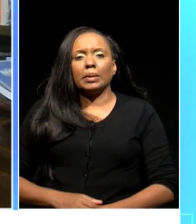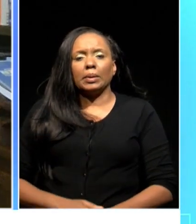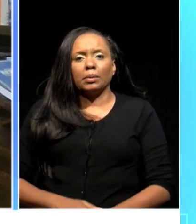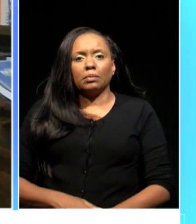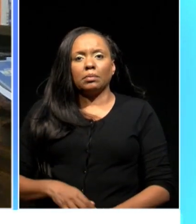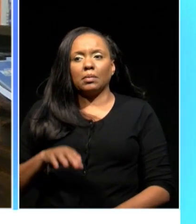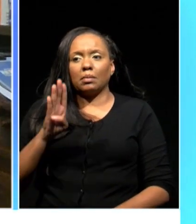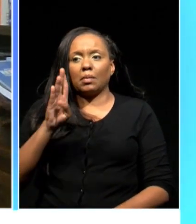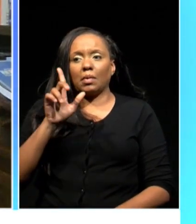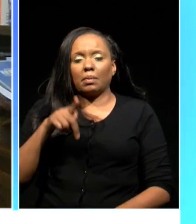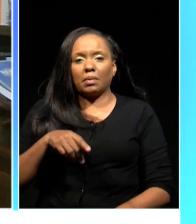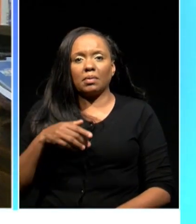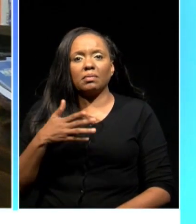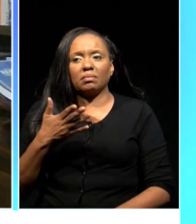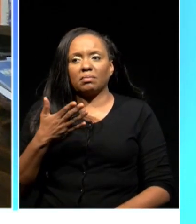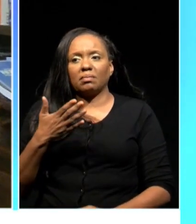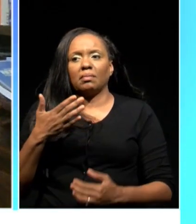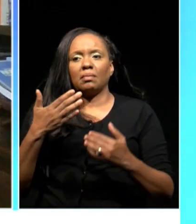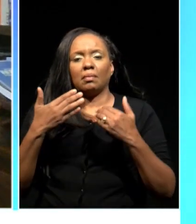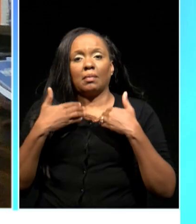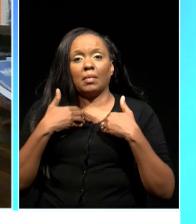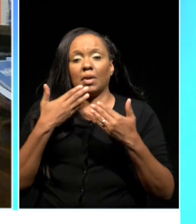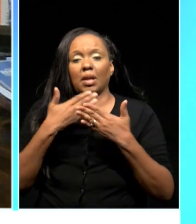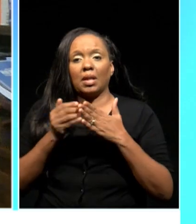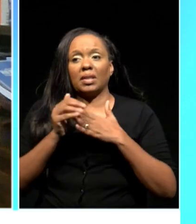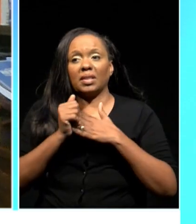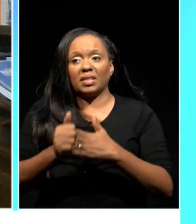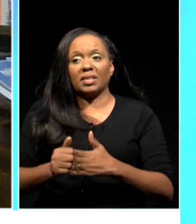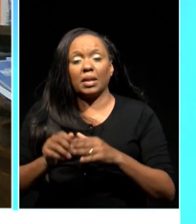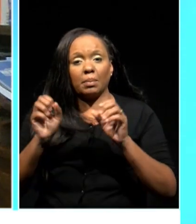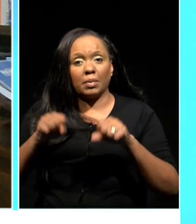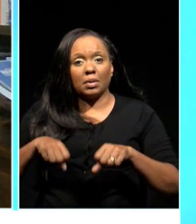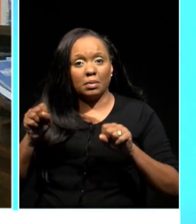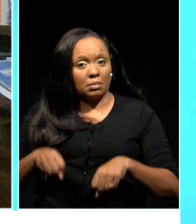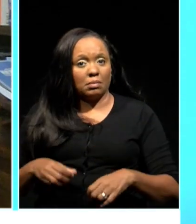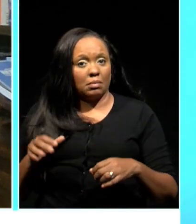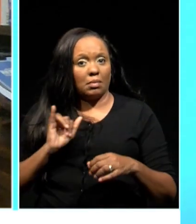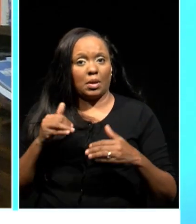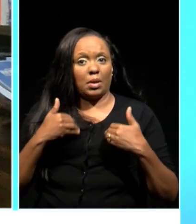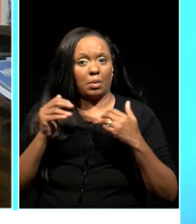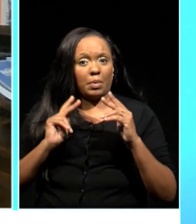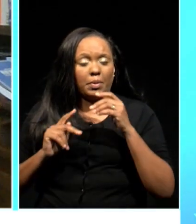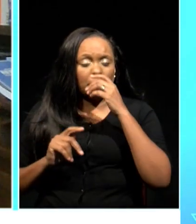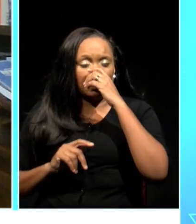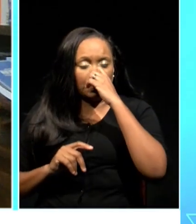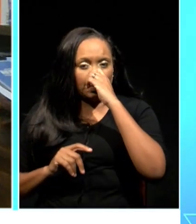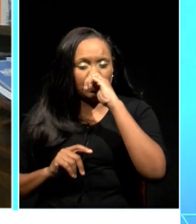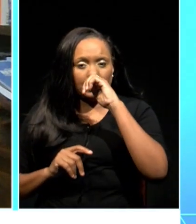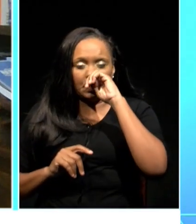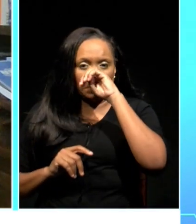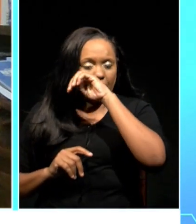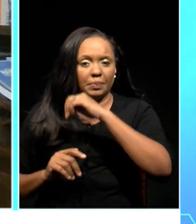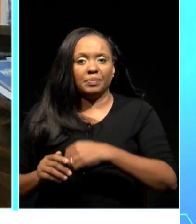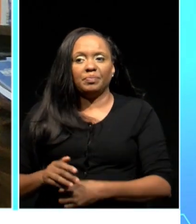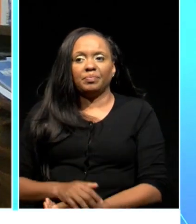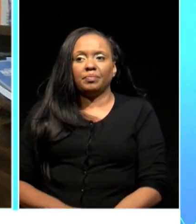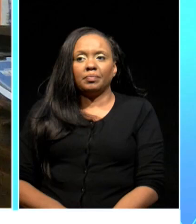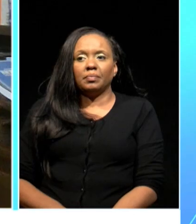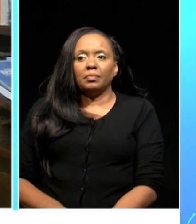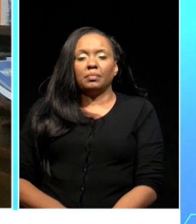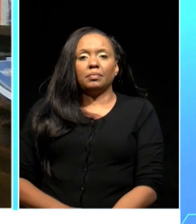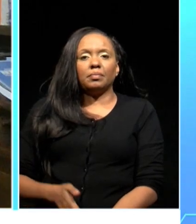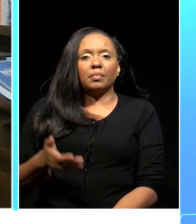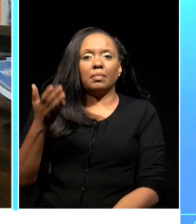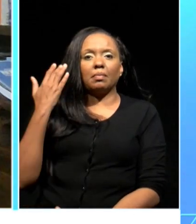have shown that they have leadership abilities and they are quite young. It would appear to me that in terms of what we have seen over the last